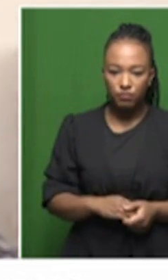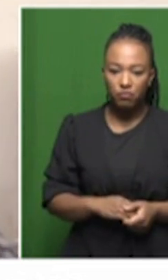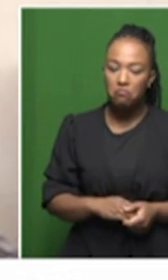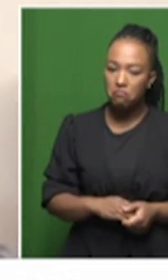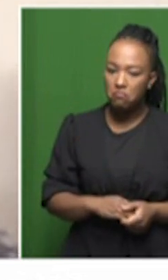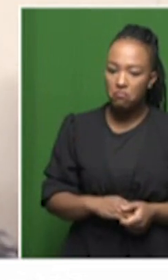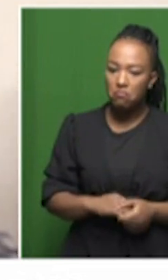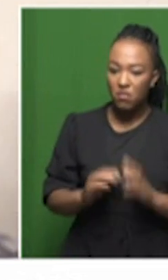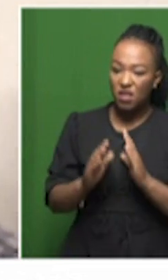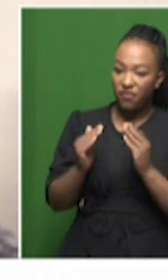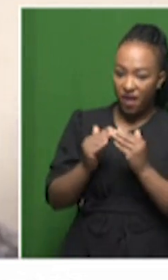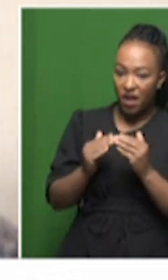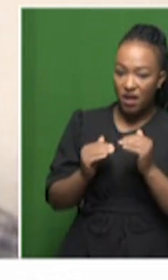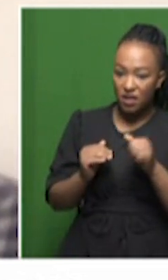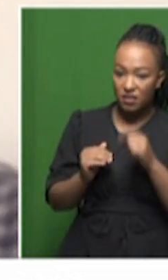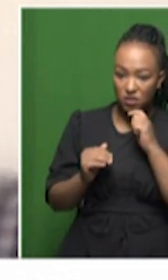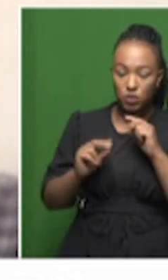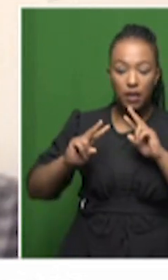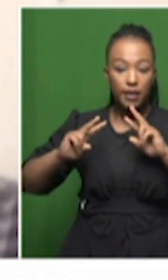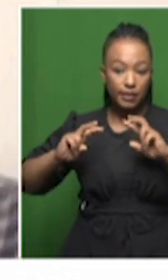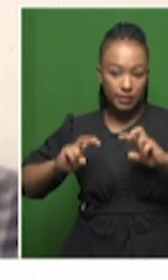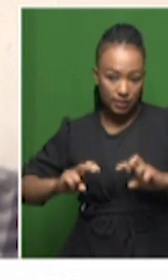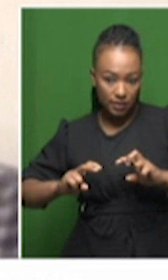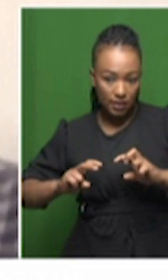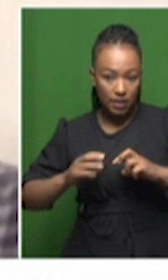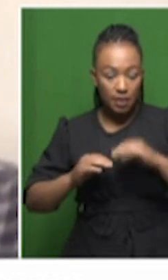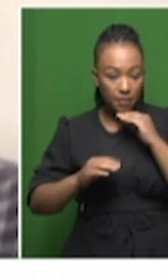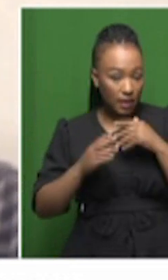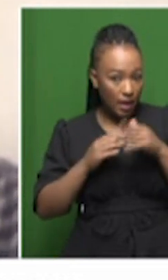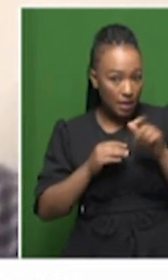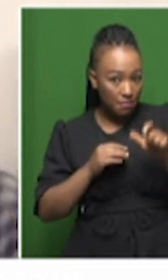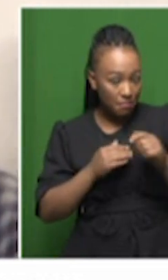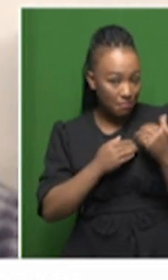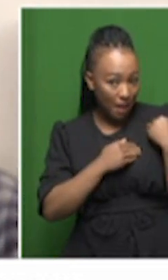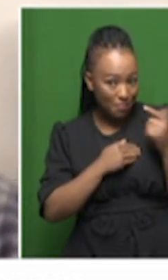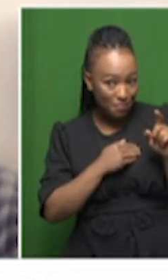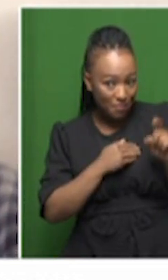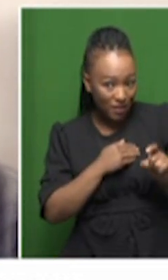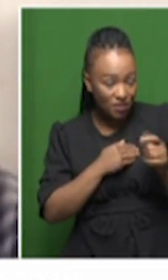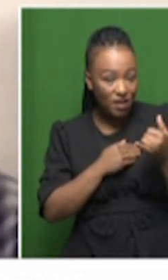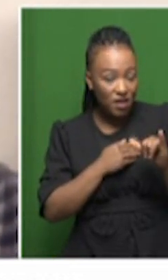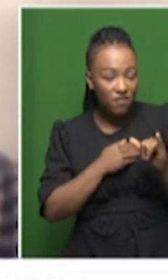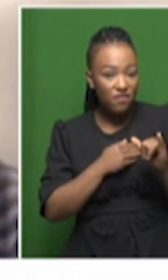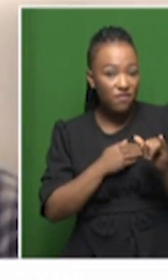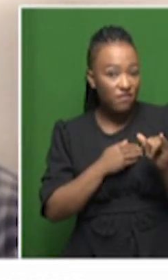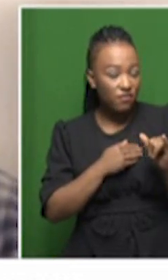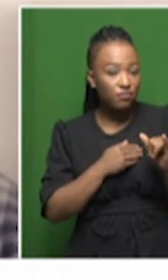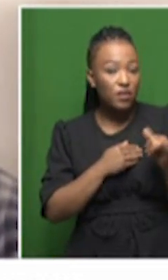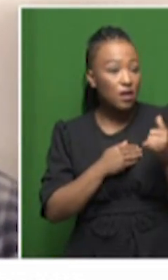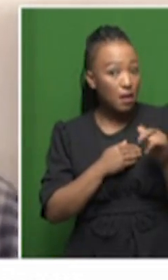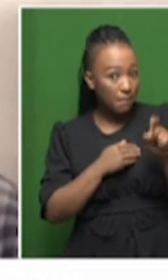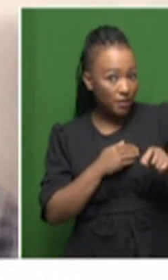the investigation be done, but I'm asking whether anyone should be held accountable. Should the Metro be held